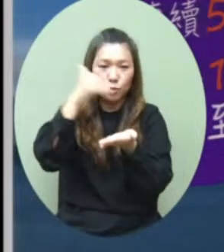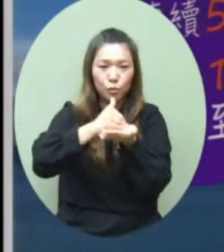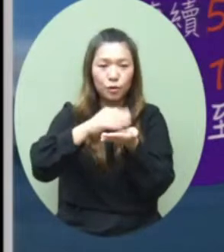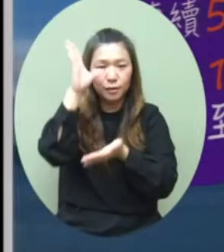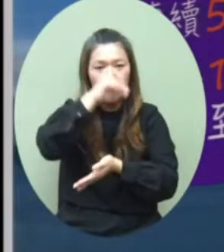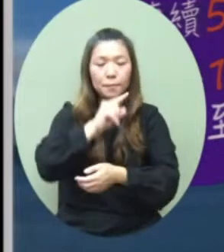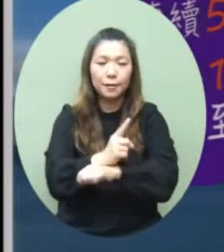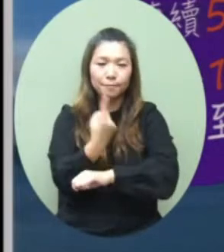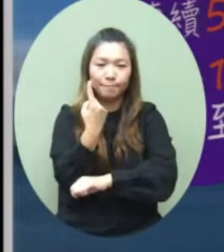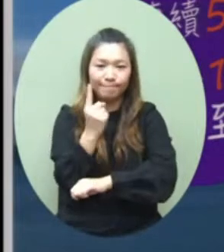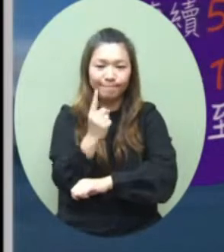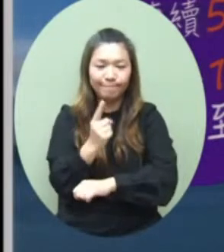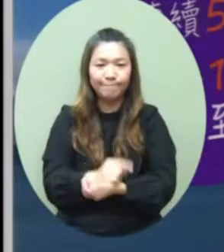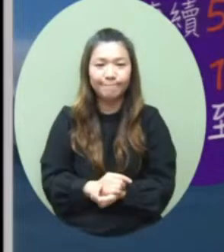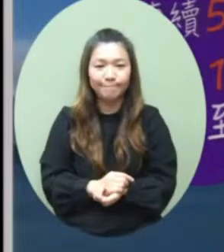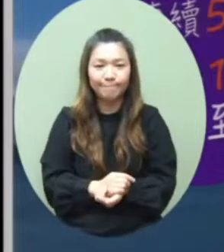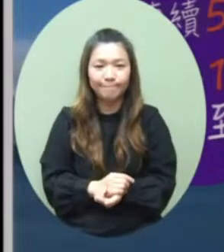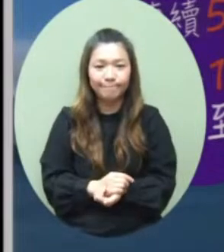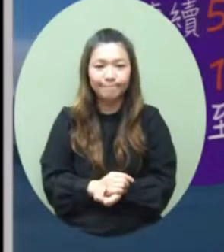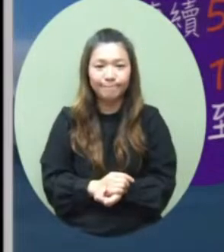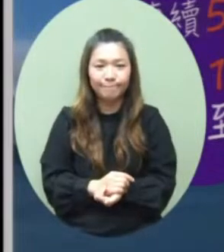6 p.m. to 11 p.m.